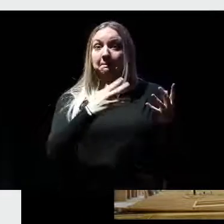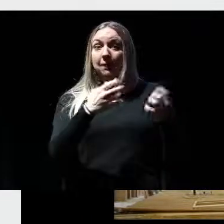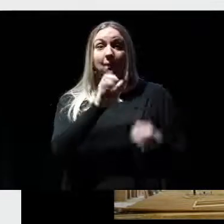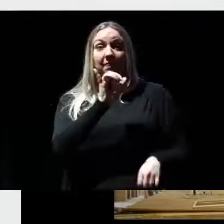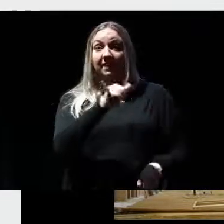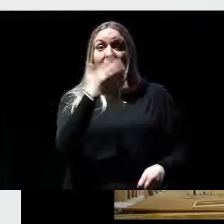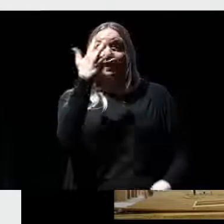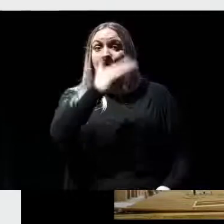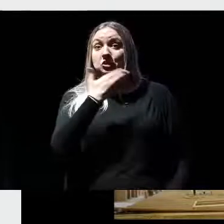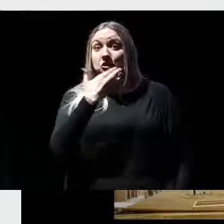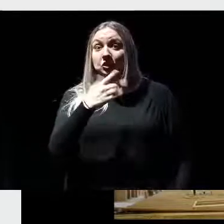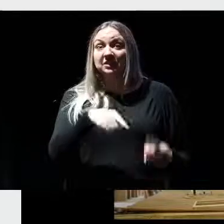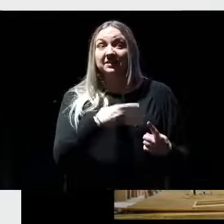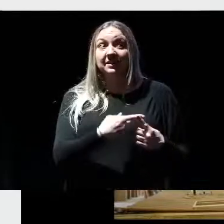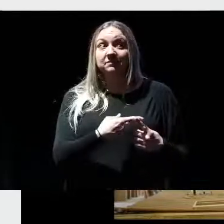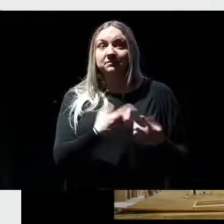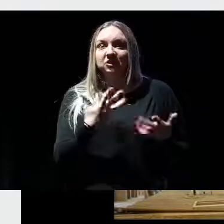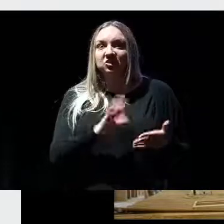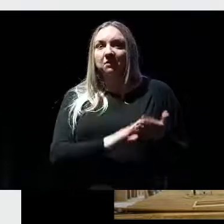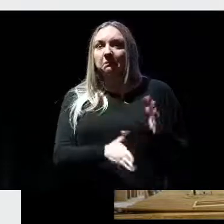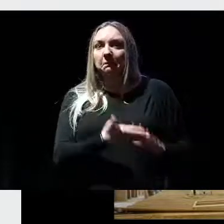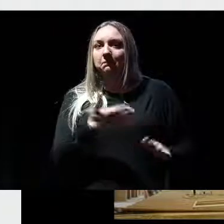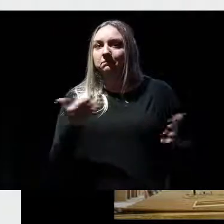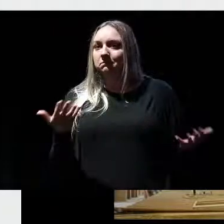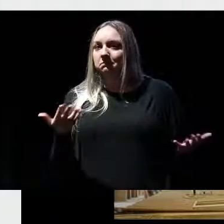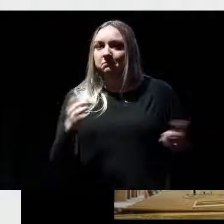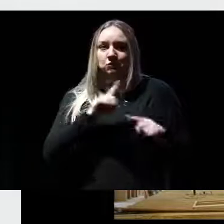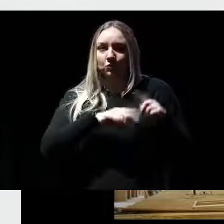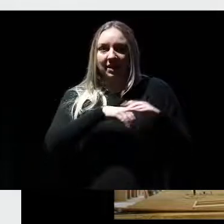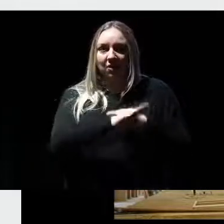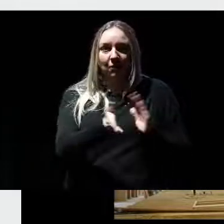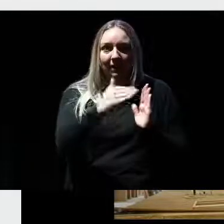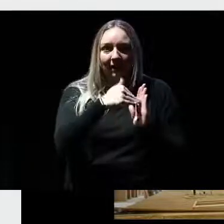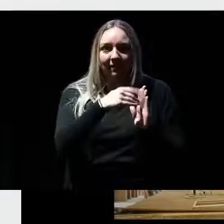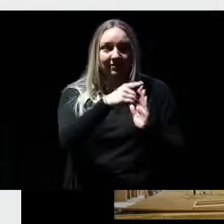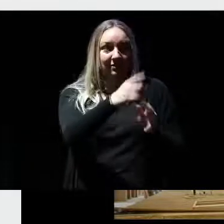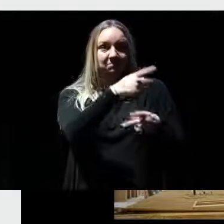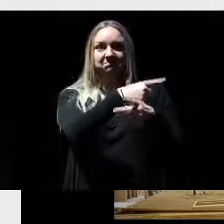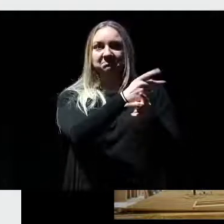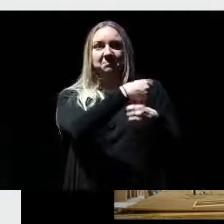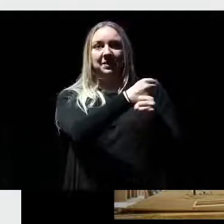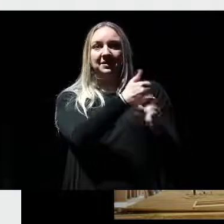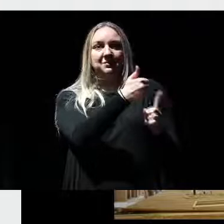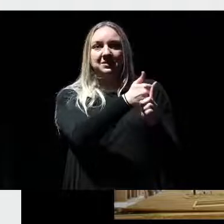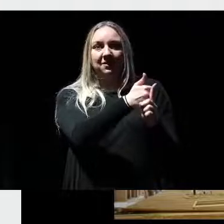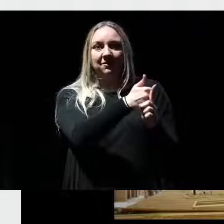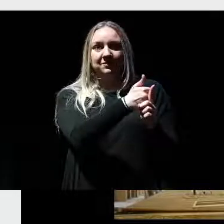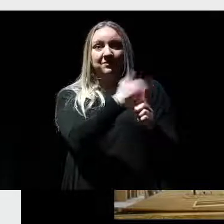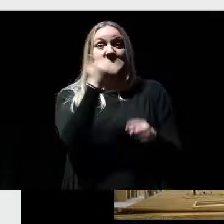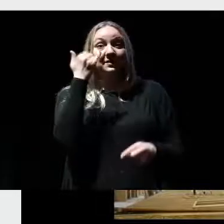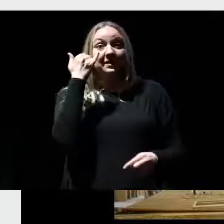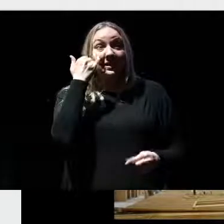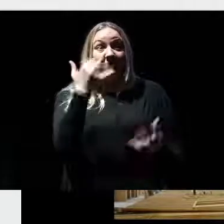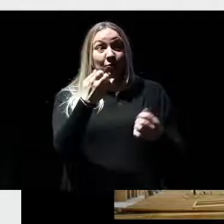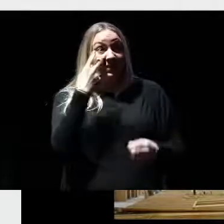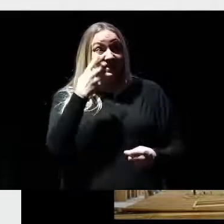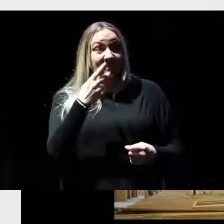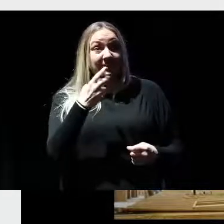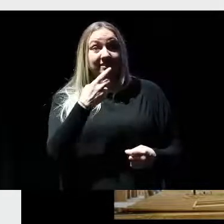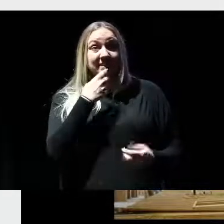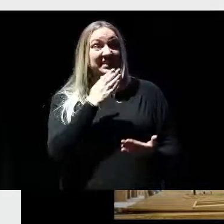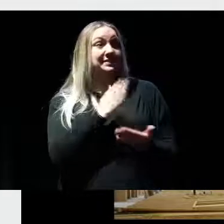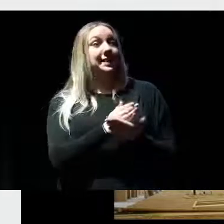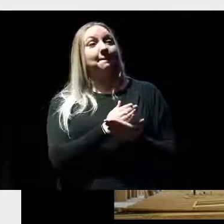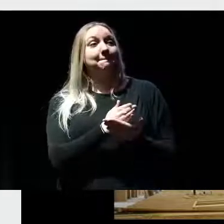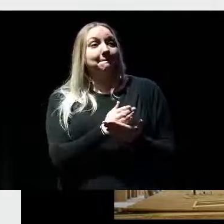mock-up, you're done. In fact, there's nothing you can do. It goes into production. You would have to hit the red button to stop the